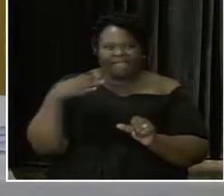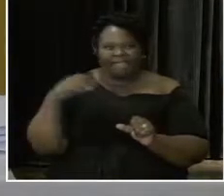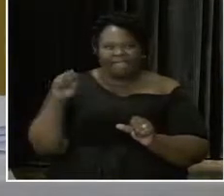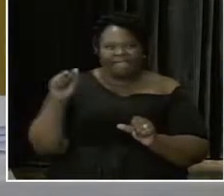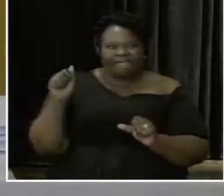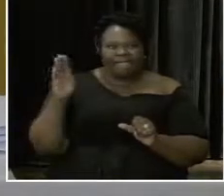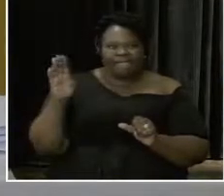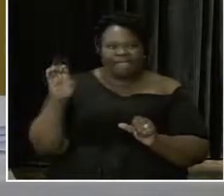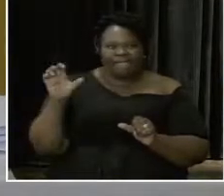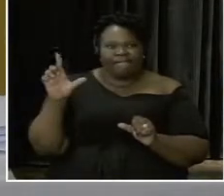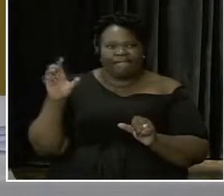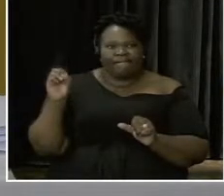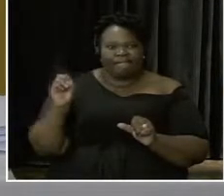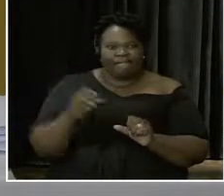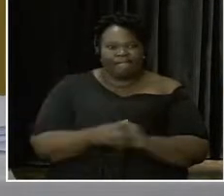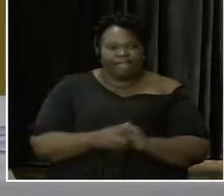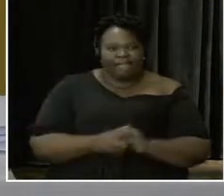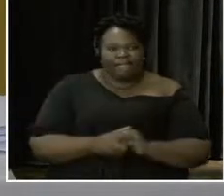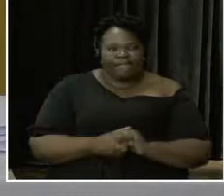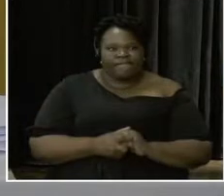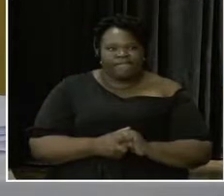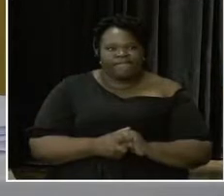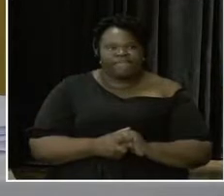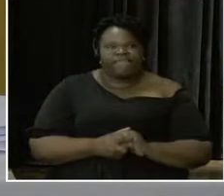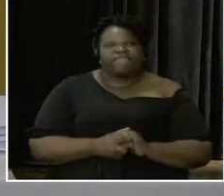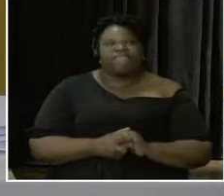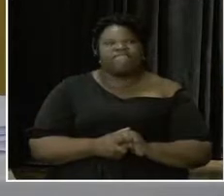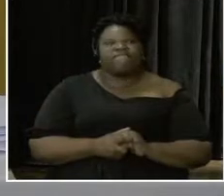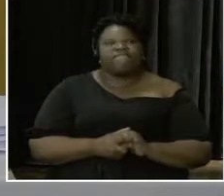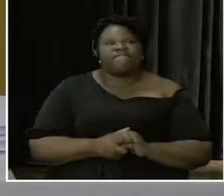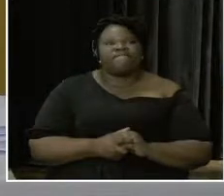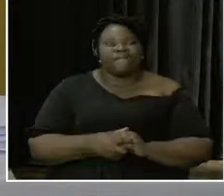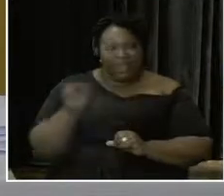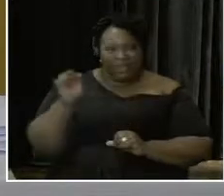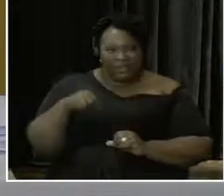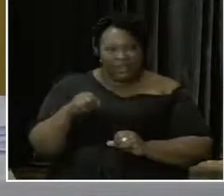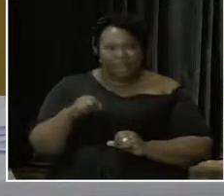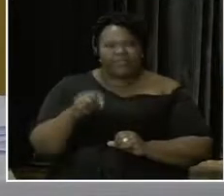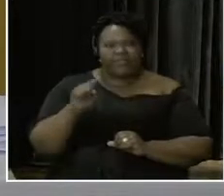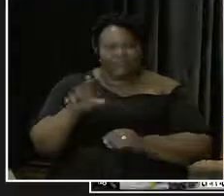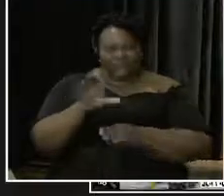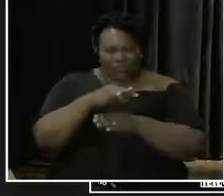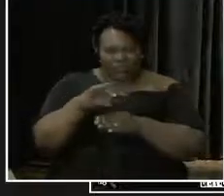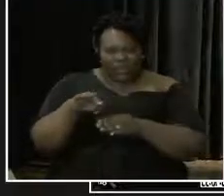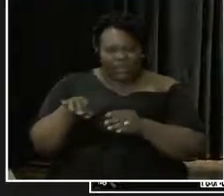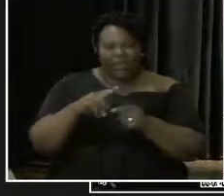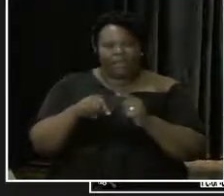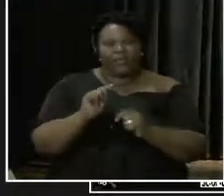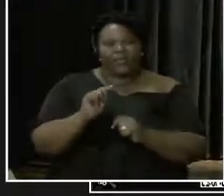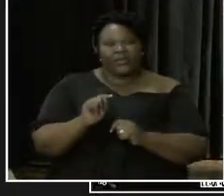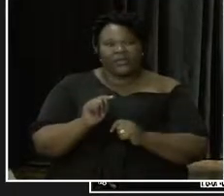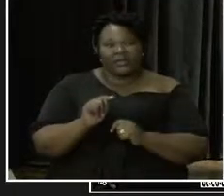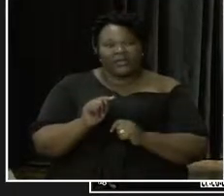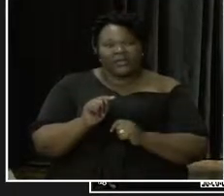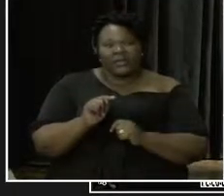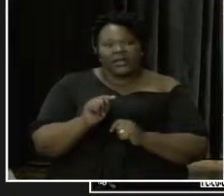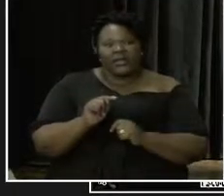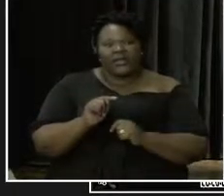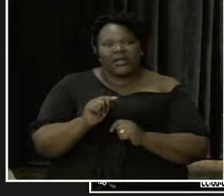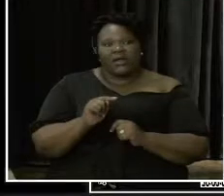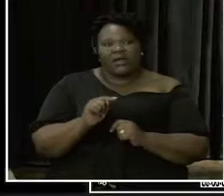Sabelo. And indeed, that is what this plan is talking about. This plan is speaking